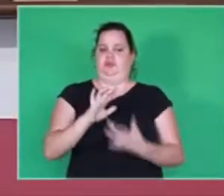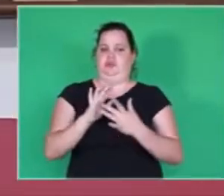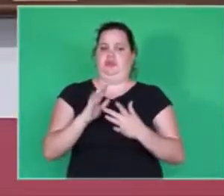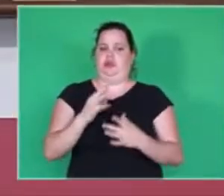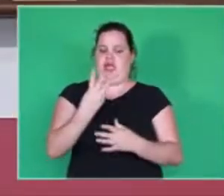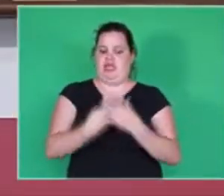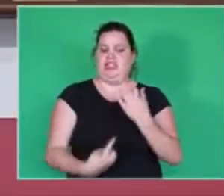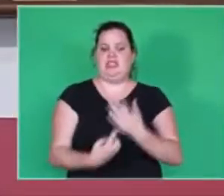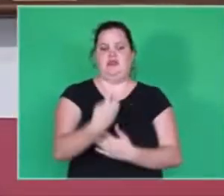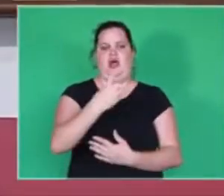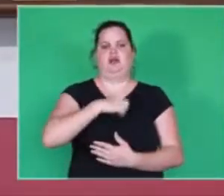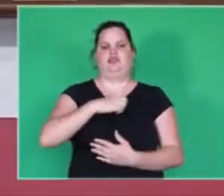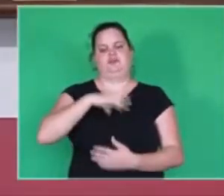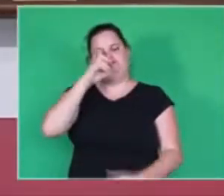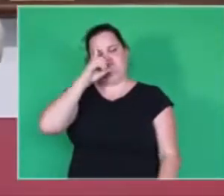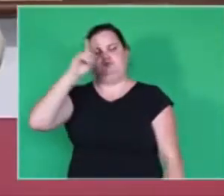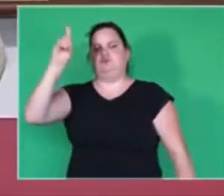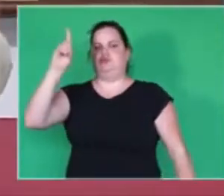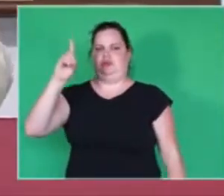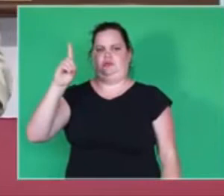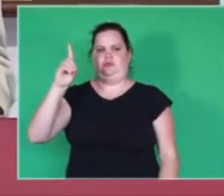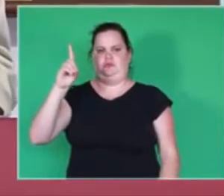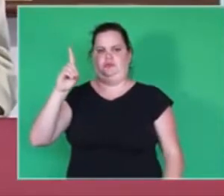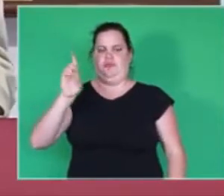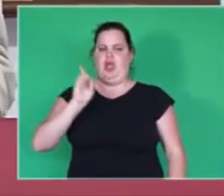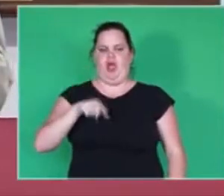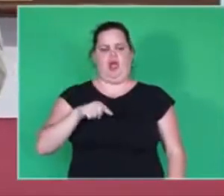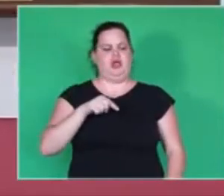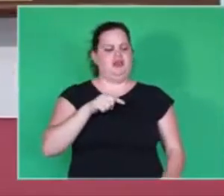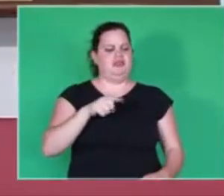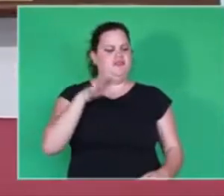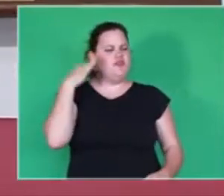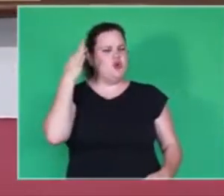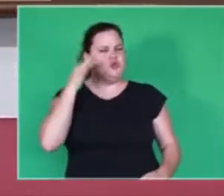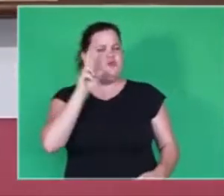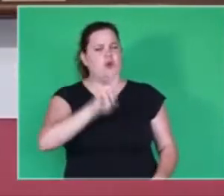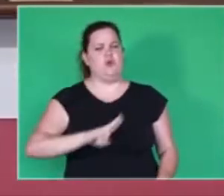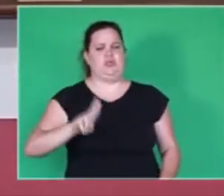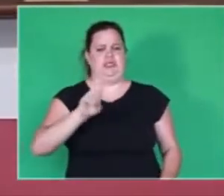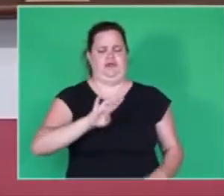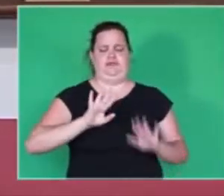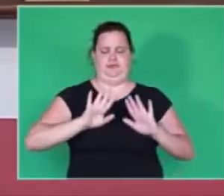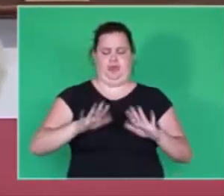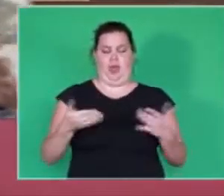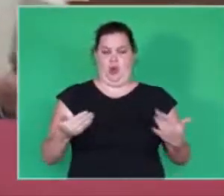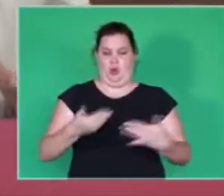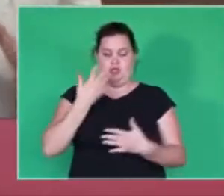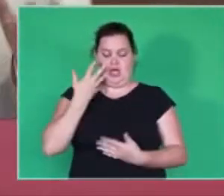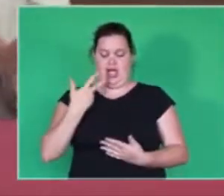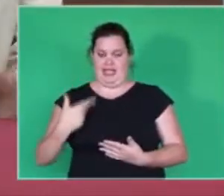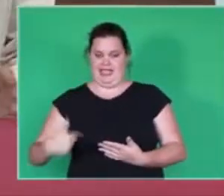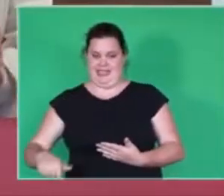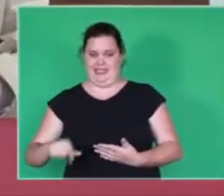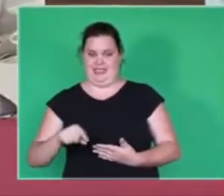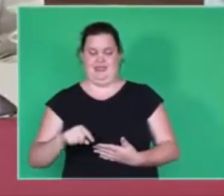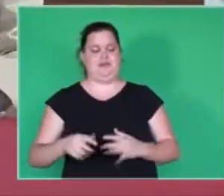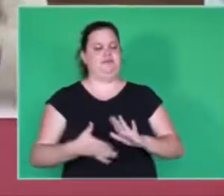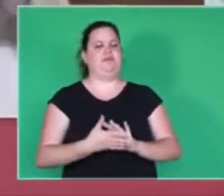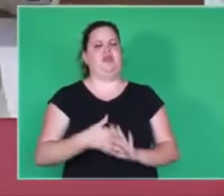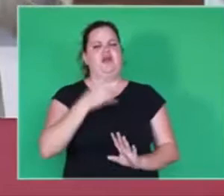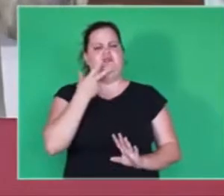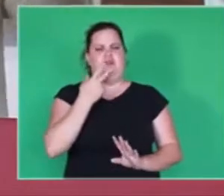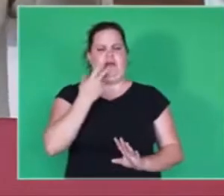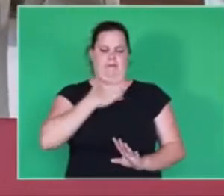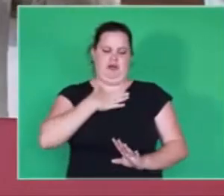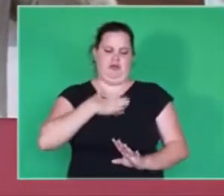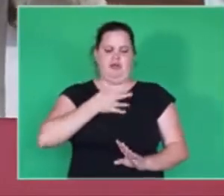Jesus. So this was the philosophical idea. So a child comes today, and they say